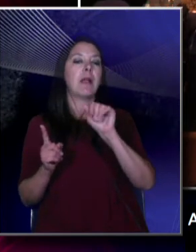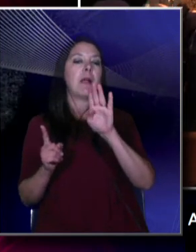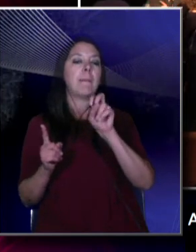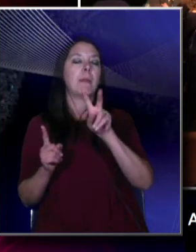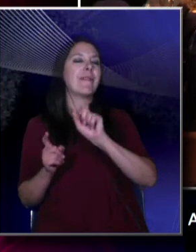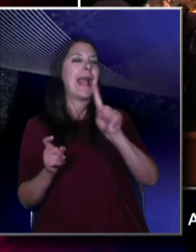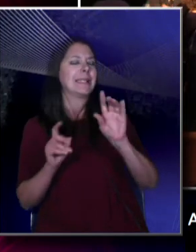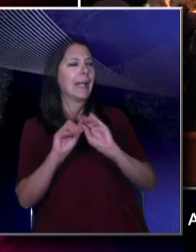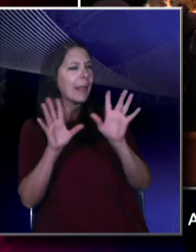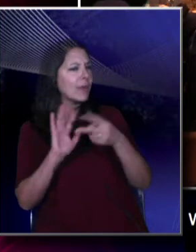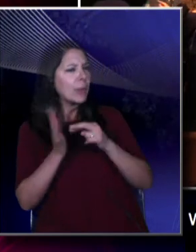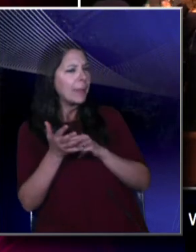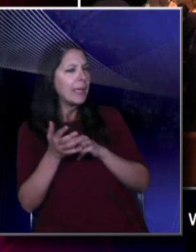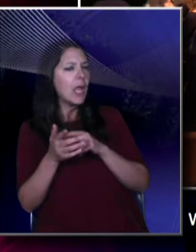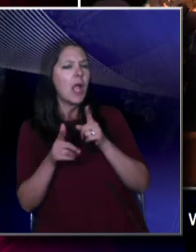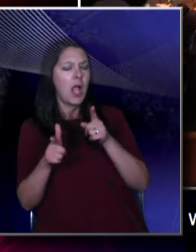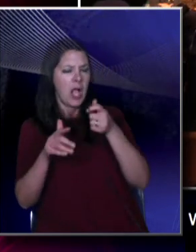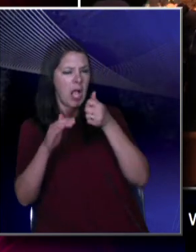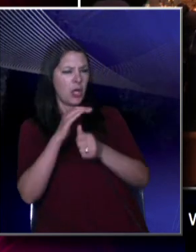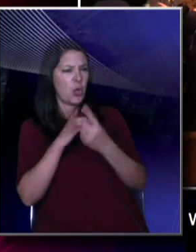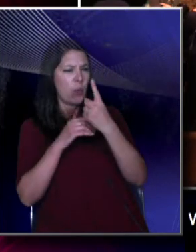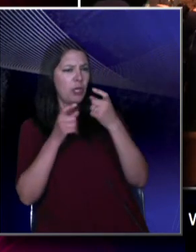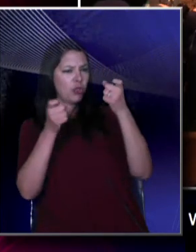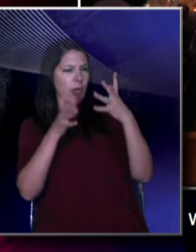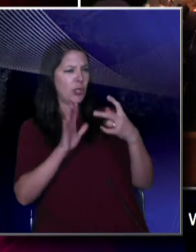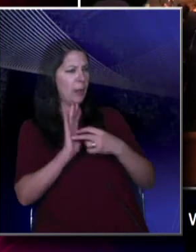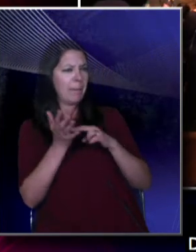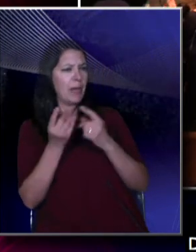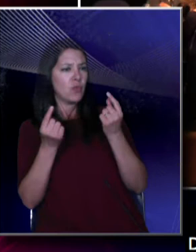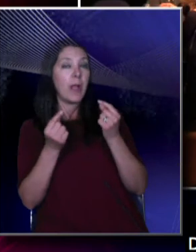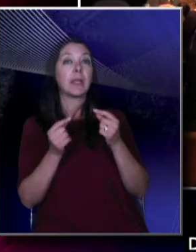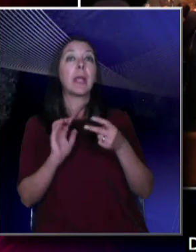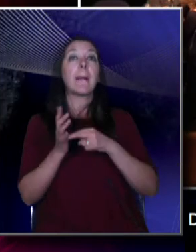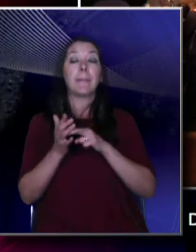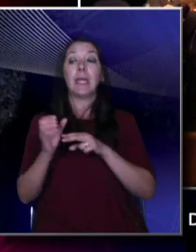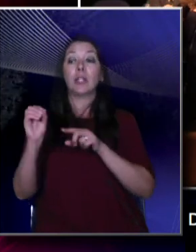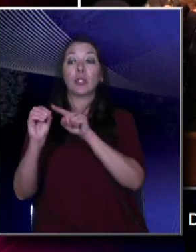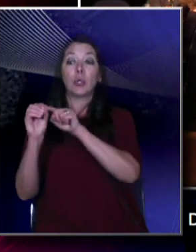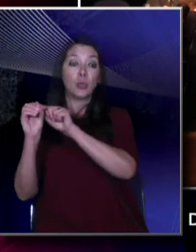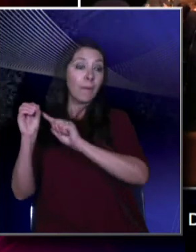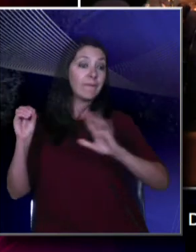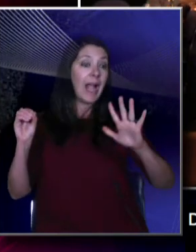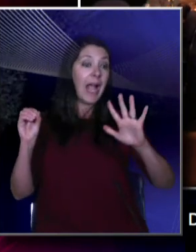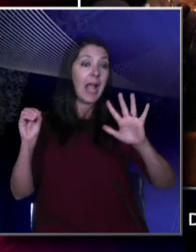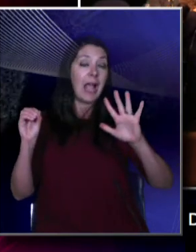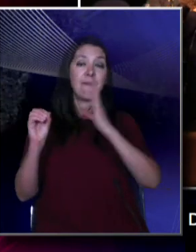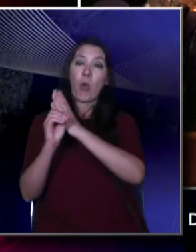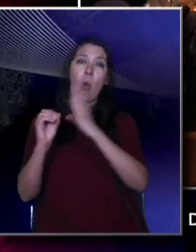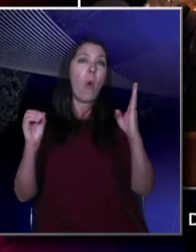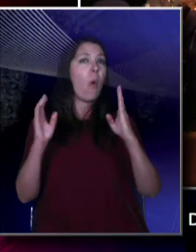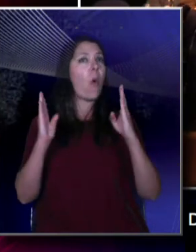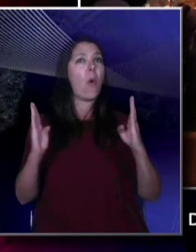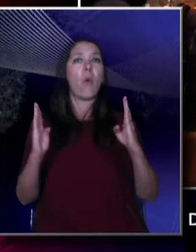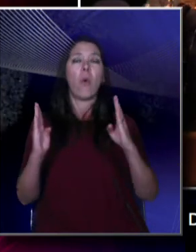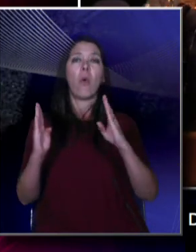saying consolidating under one director, does that mean we're focusing on 0 to 5 entirely